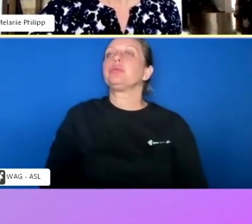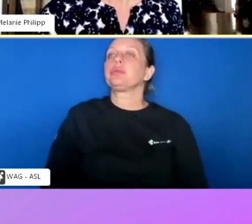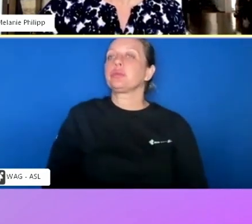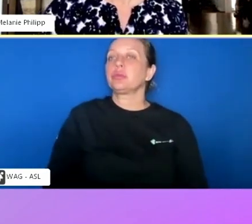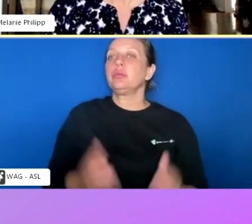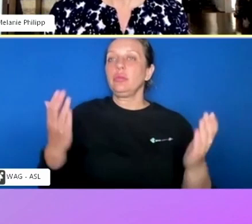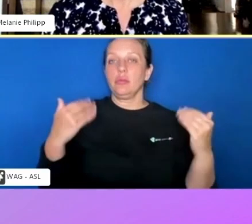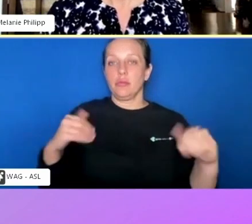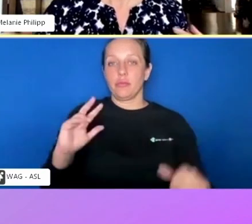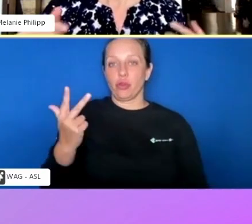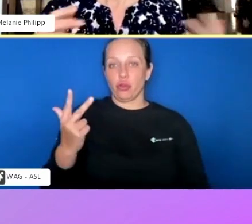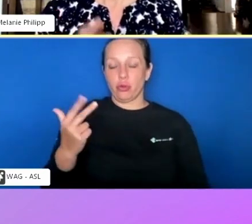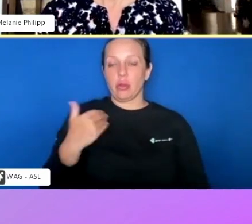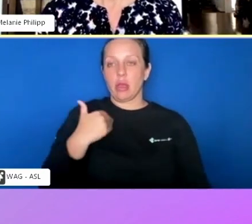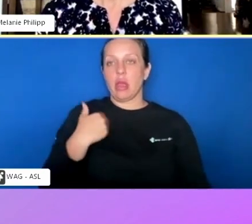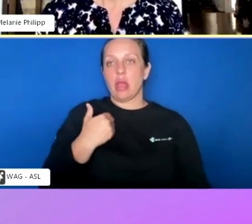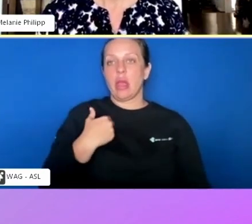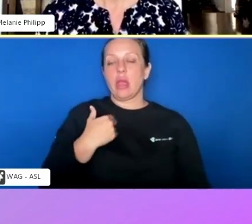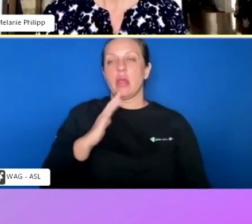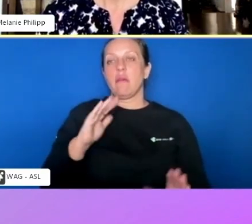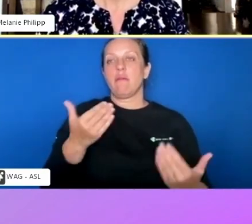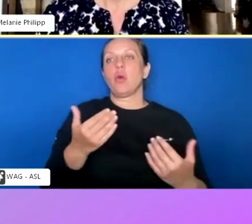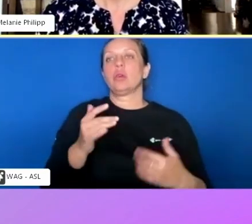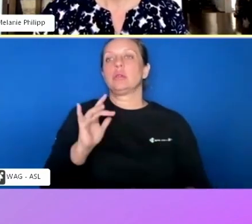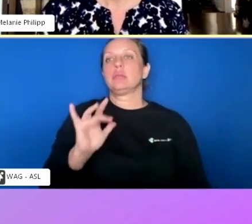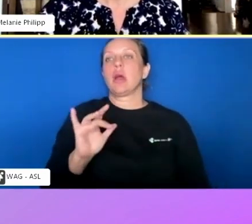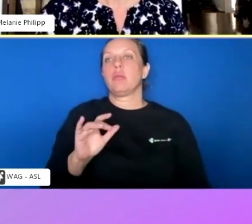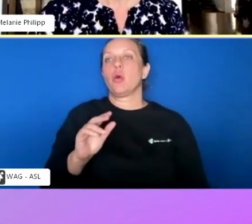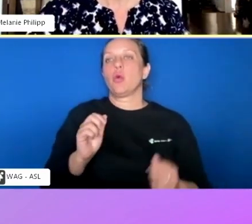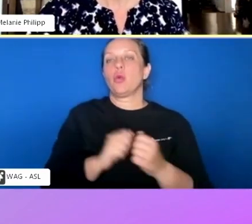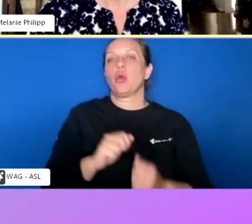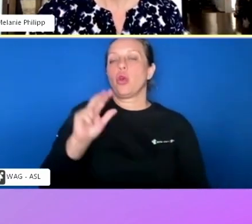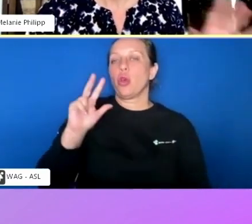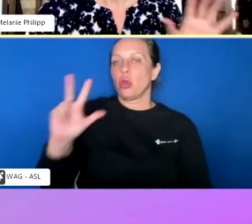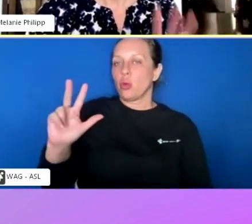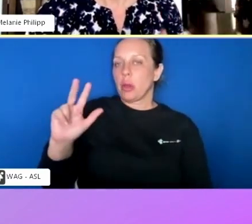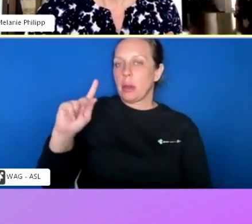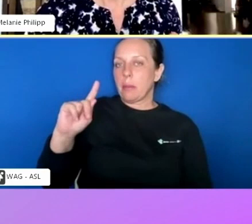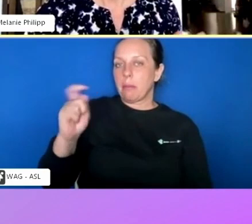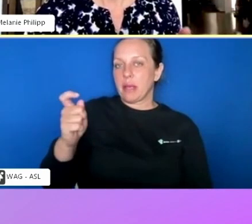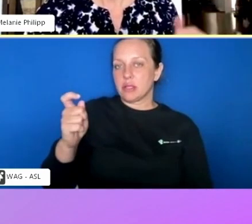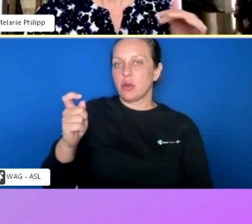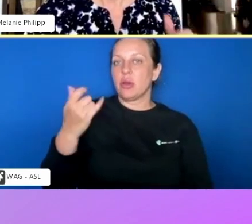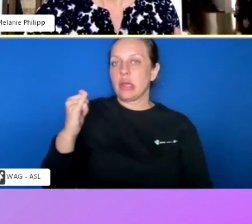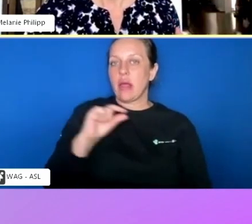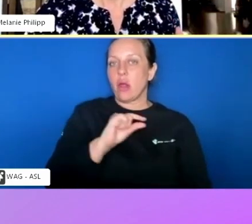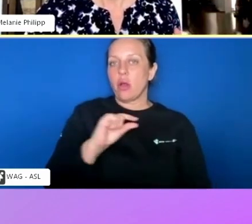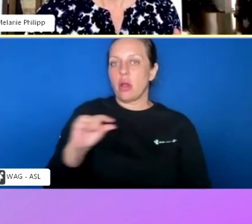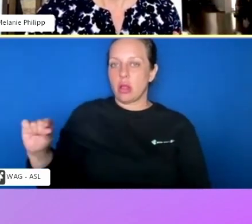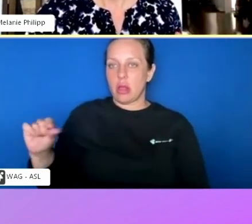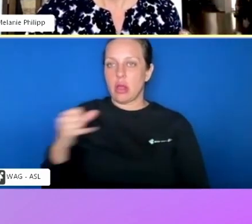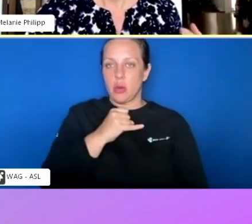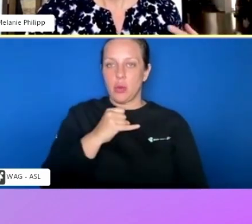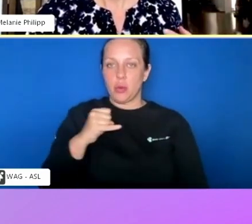third example has the focused button with a 3 pixel yellow line overset the button and underneath